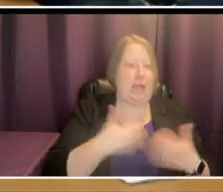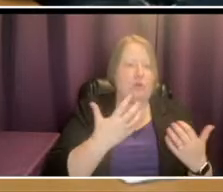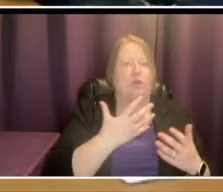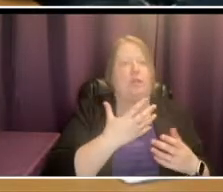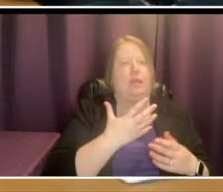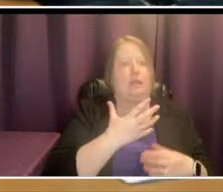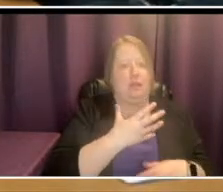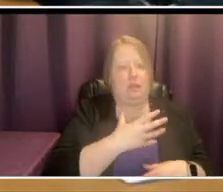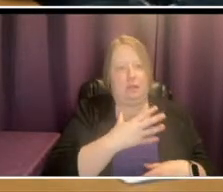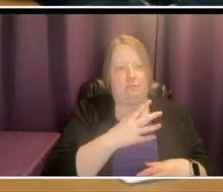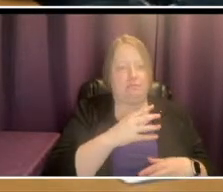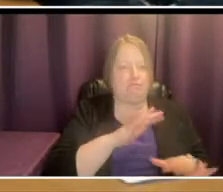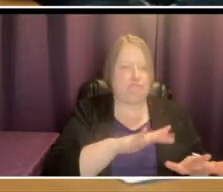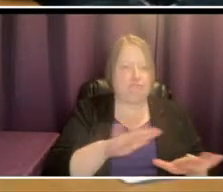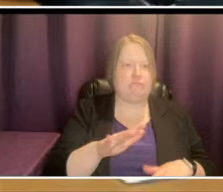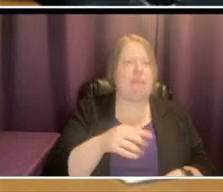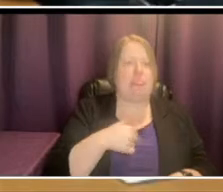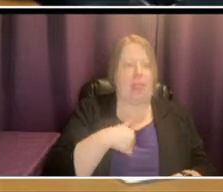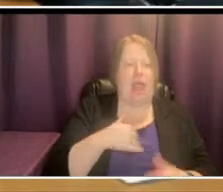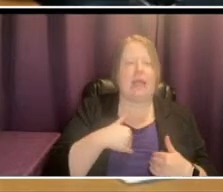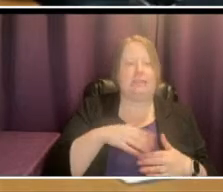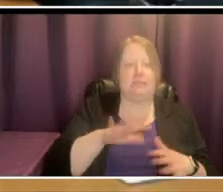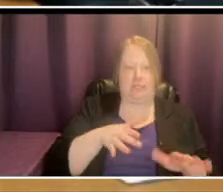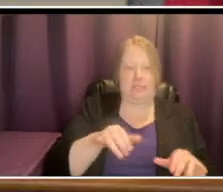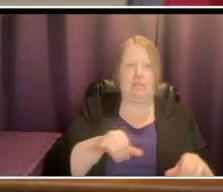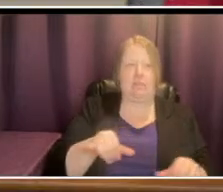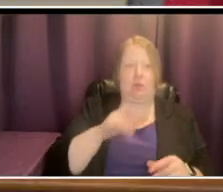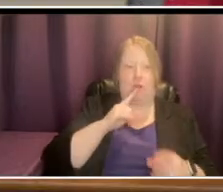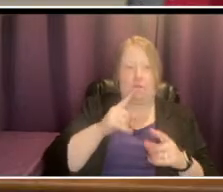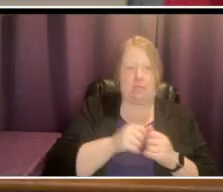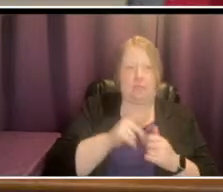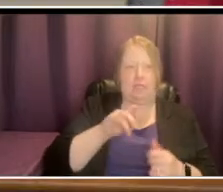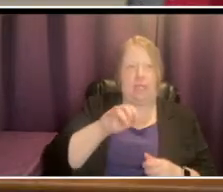in the day to week after the riot.